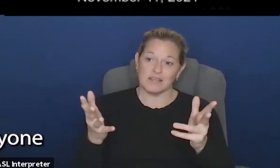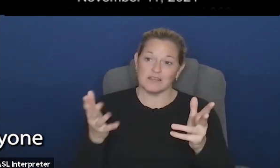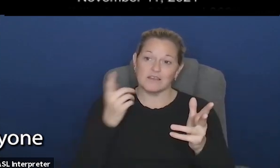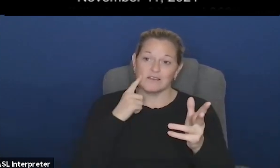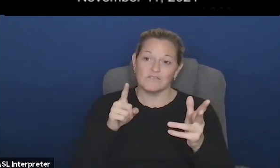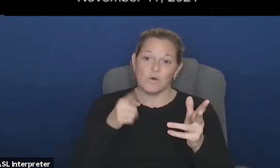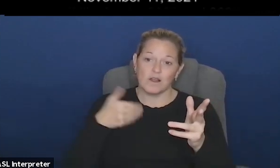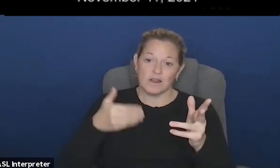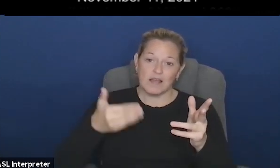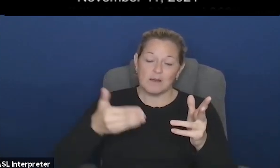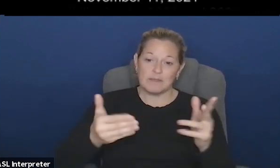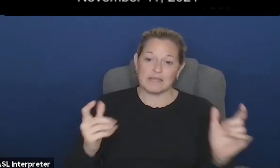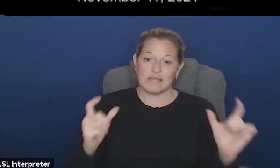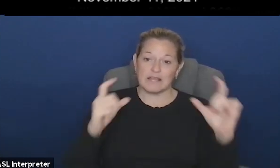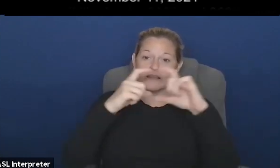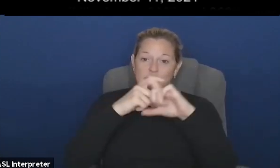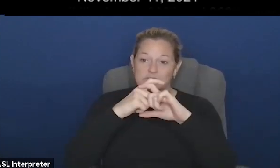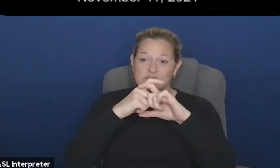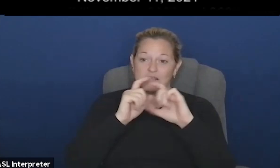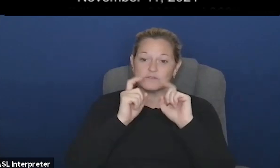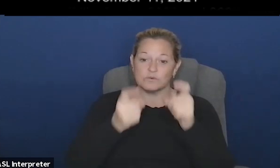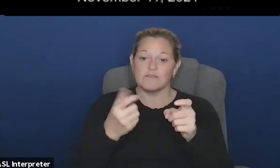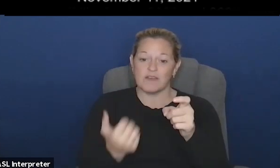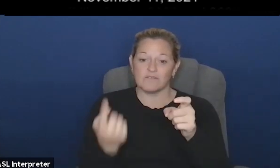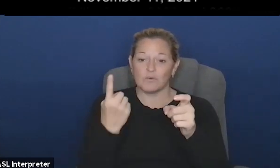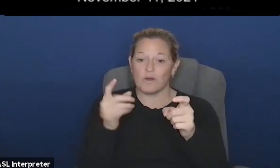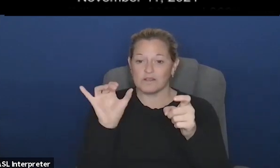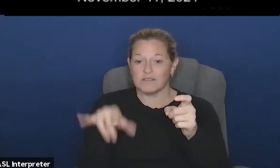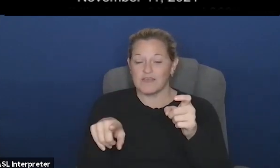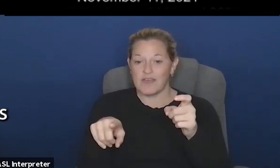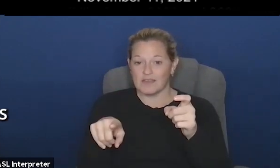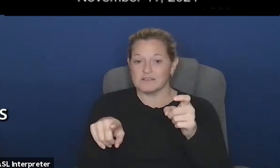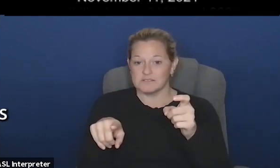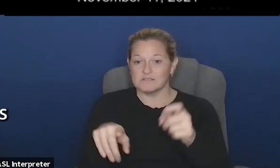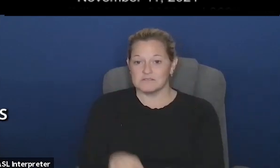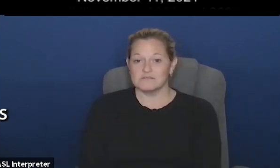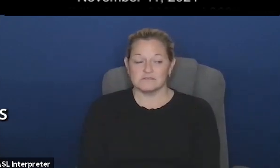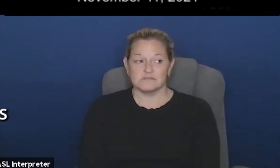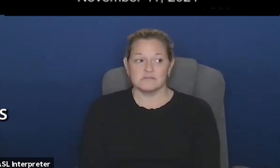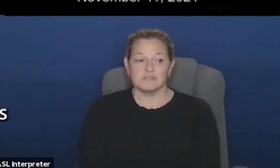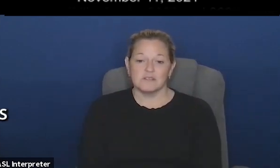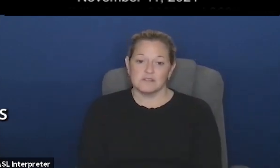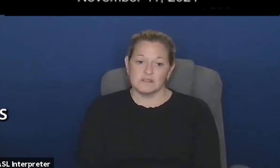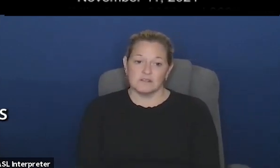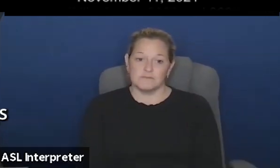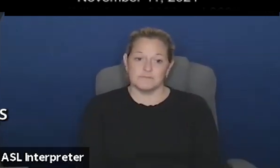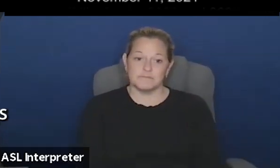to get everyone this for teaching and outreach. Fantastic. And as we get additional questions pouring